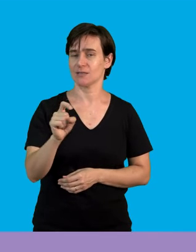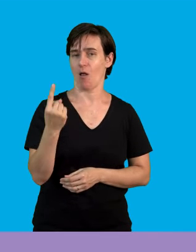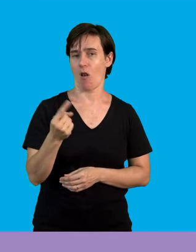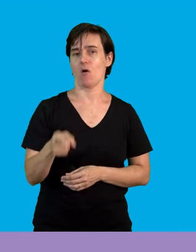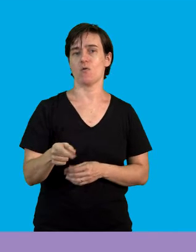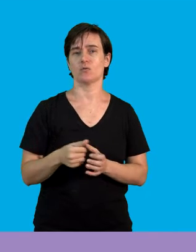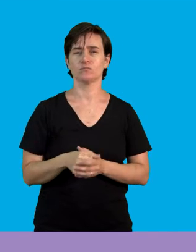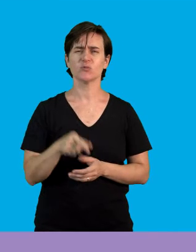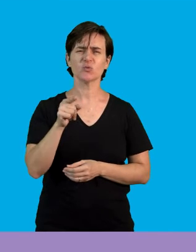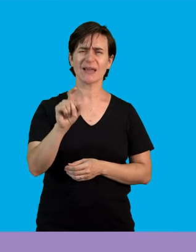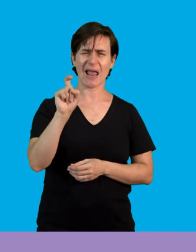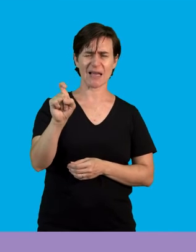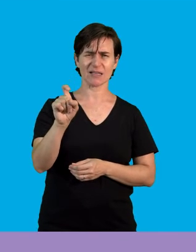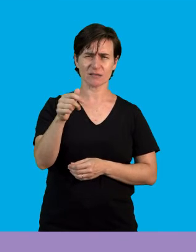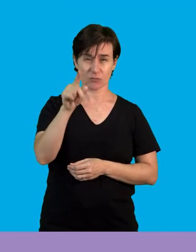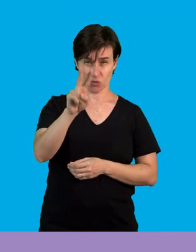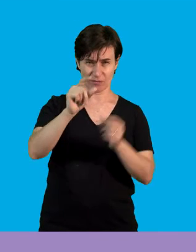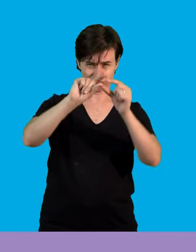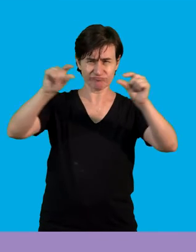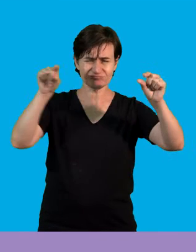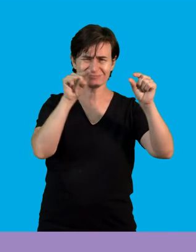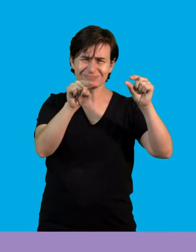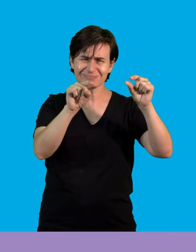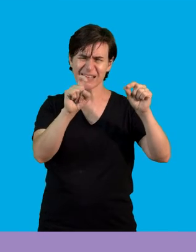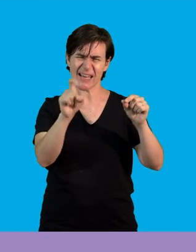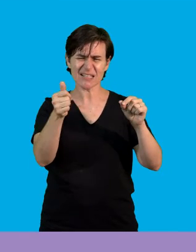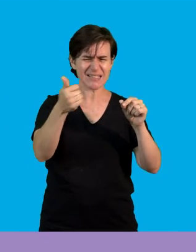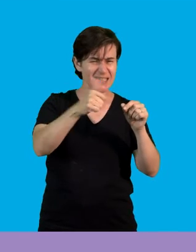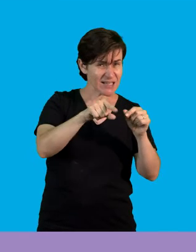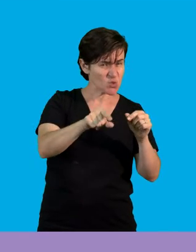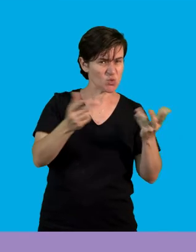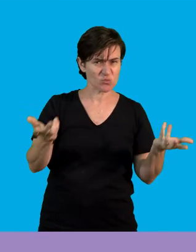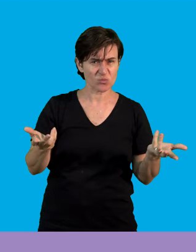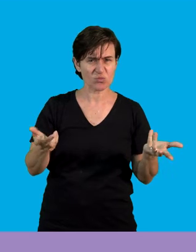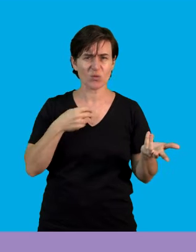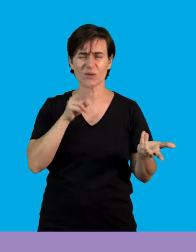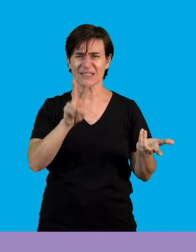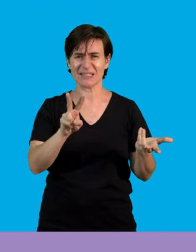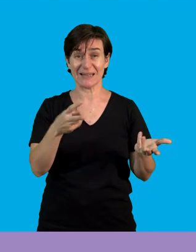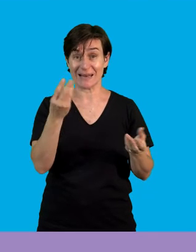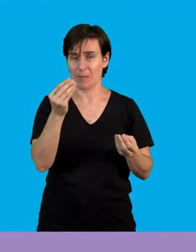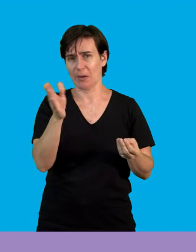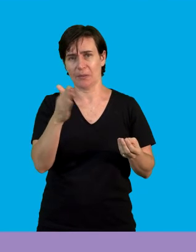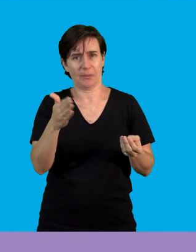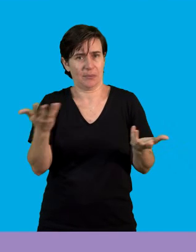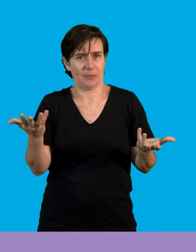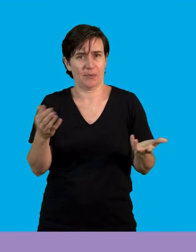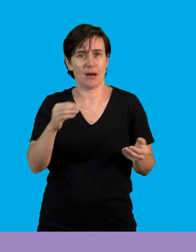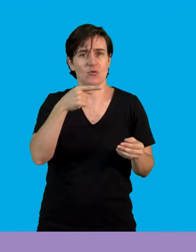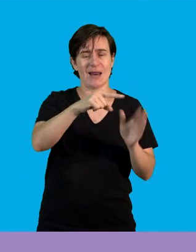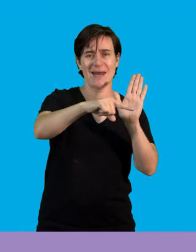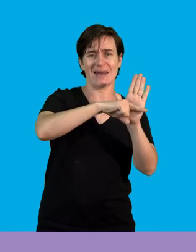at x, what value has x been multiplied to? And we then see that there is